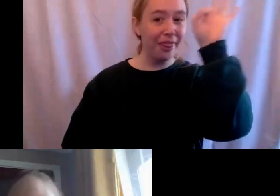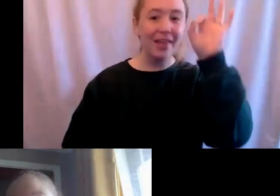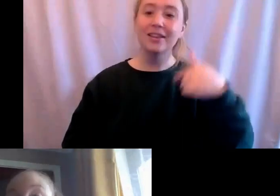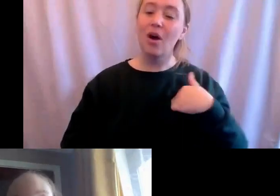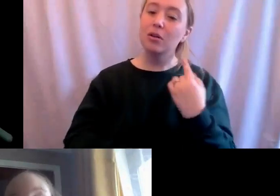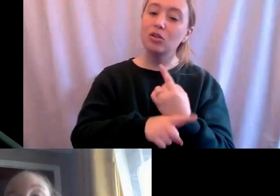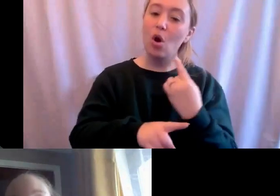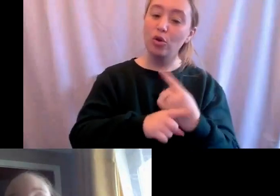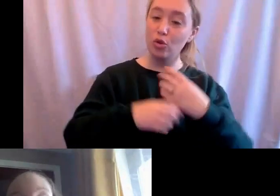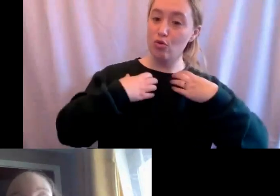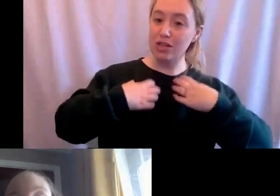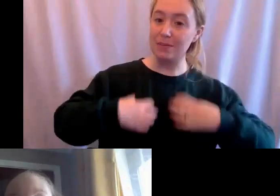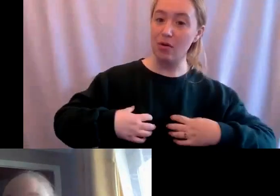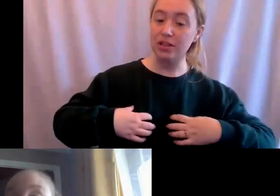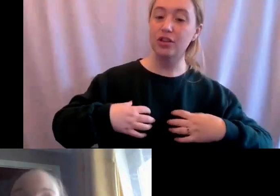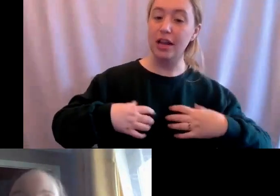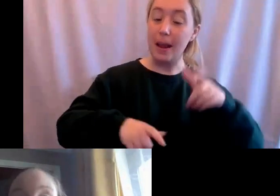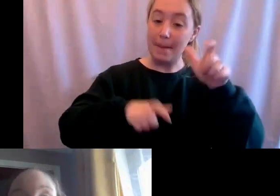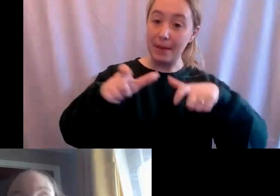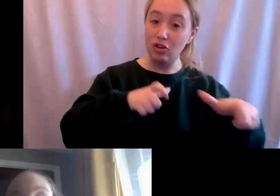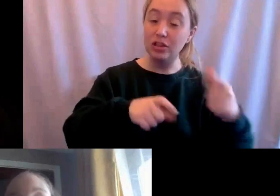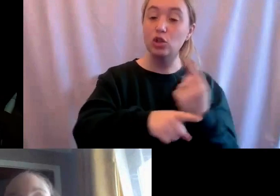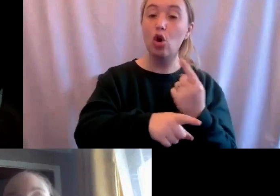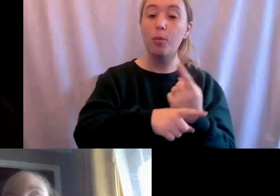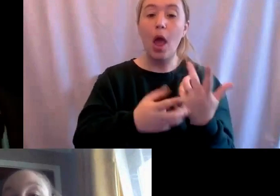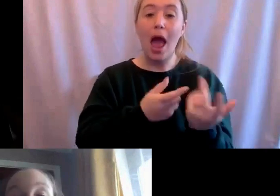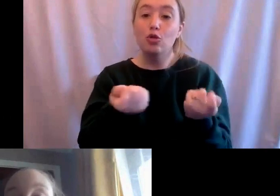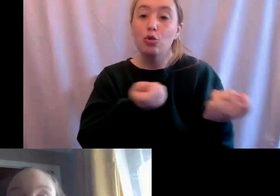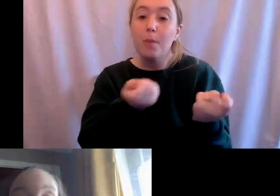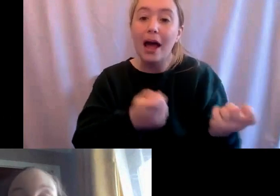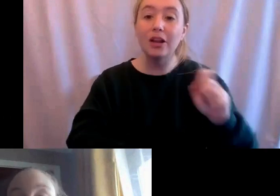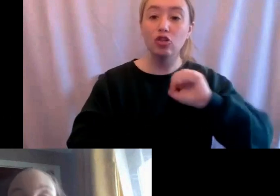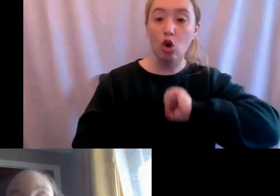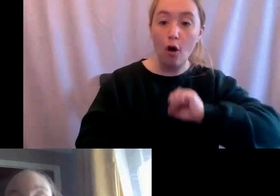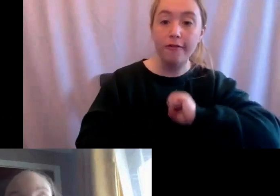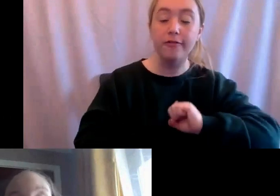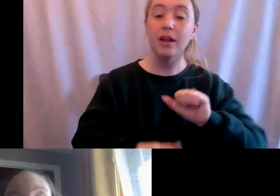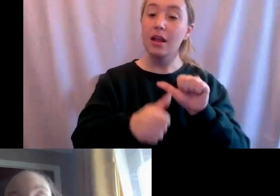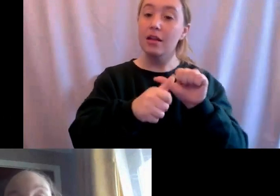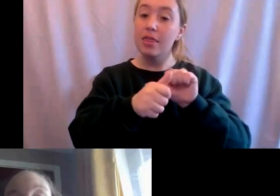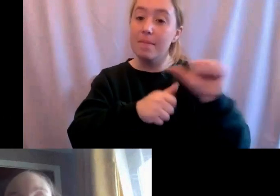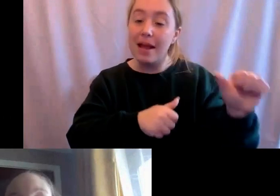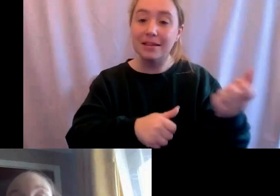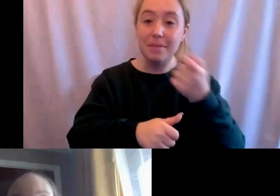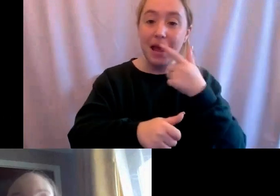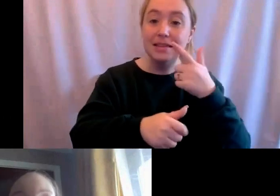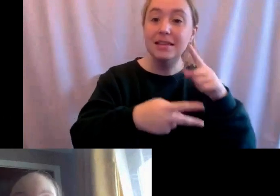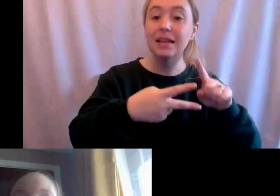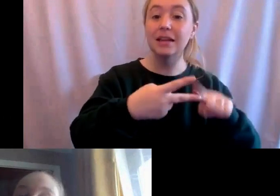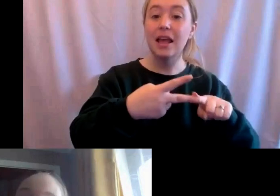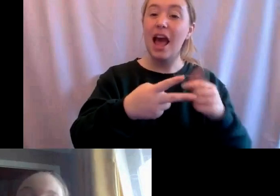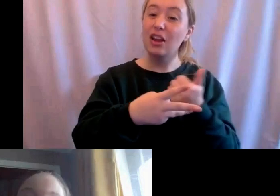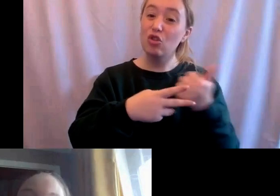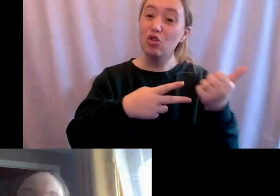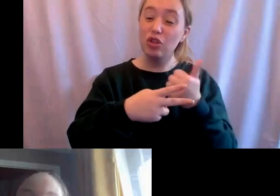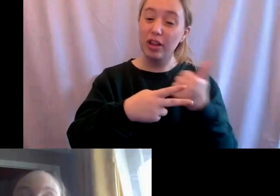patients about managing their cough, optimising their medicines, and plenty of folks I send back to the respiratory clinic for a review.